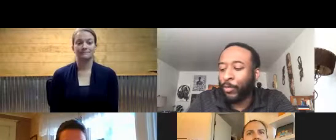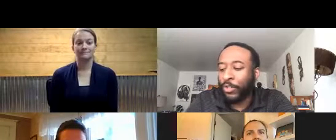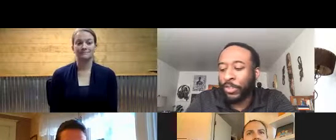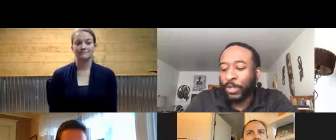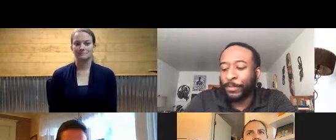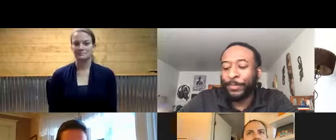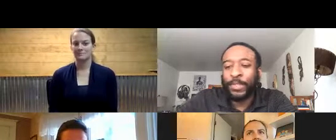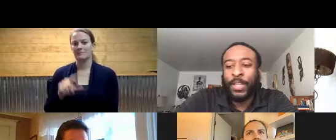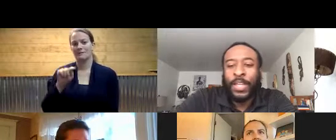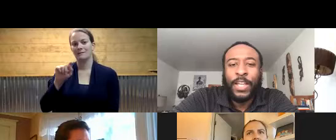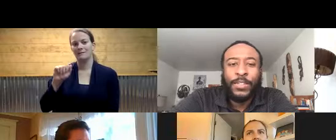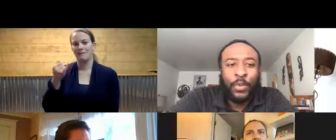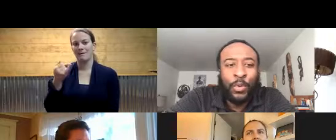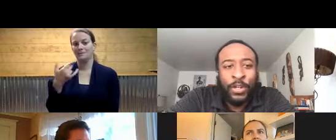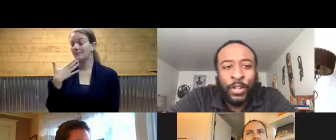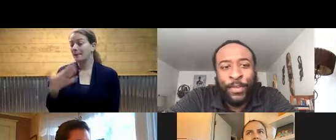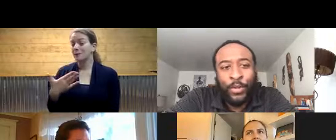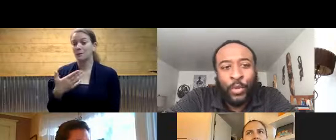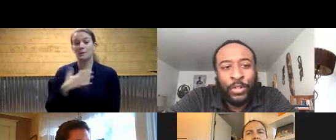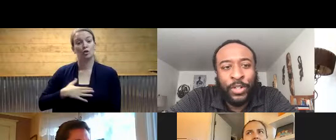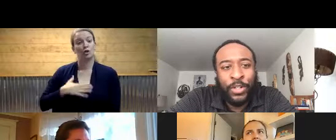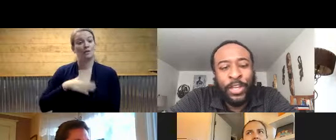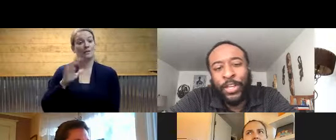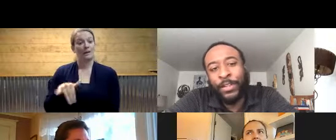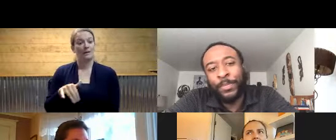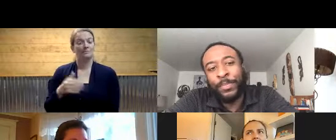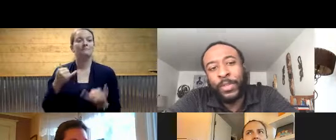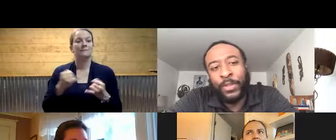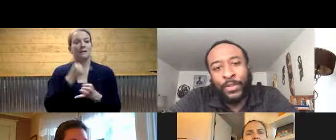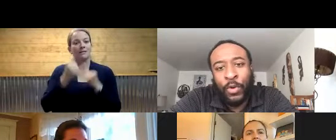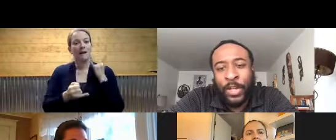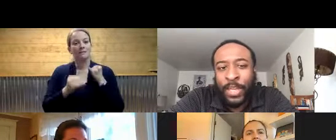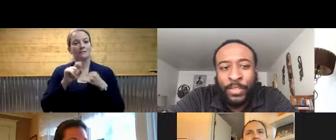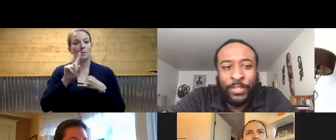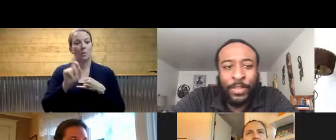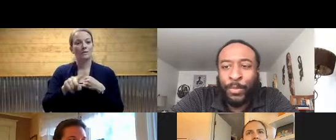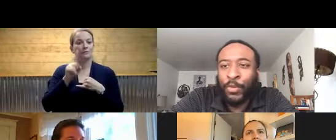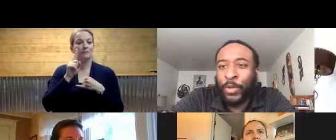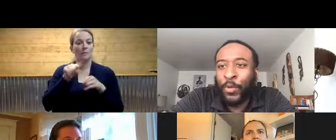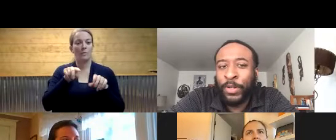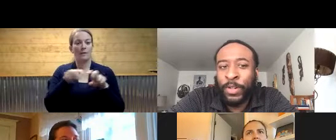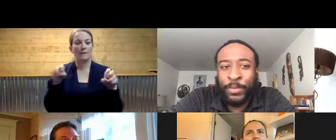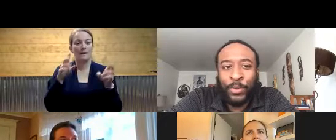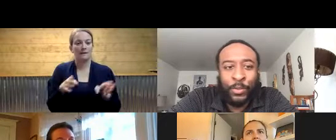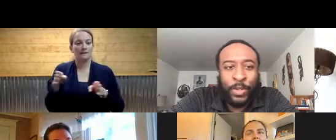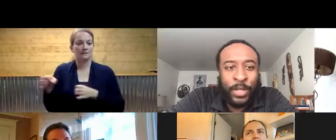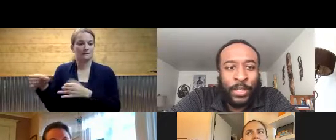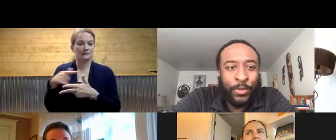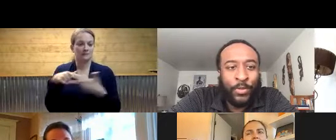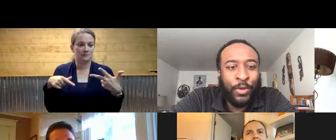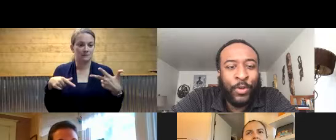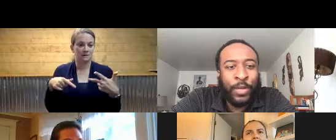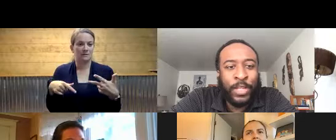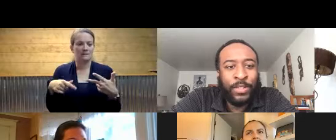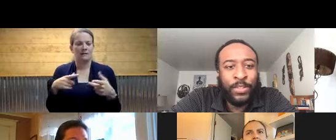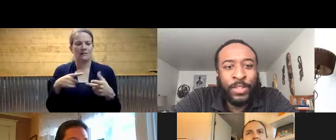Thank you. Appreciate that. So our final question for our guests before we open it up to those